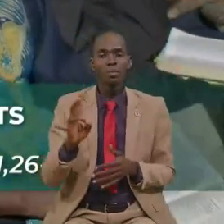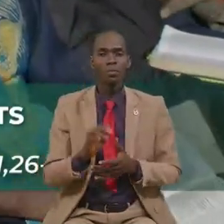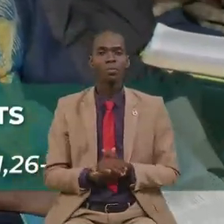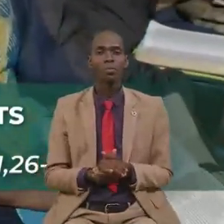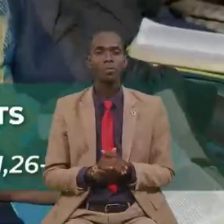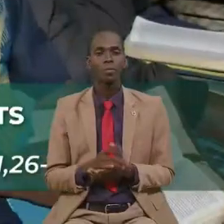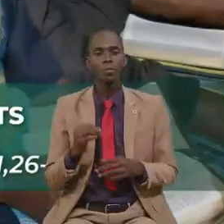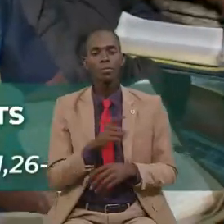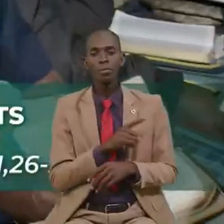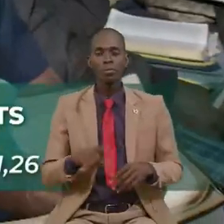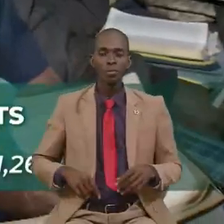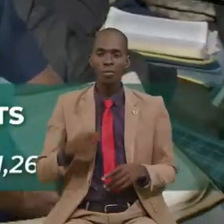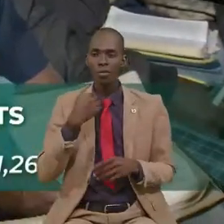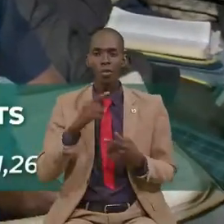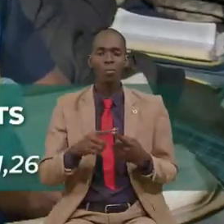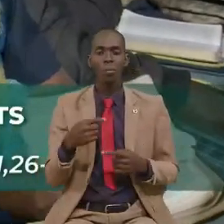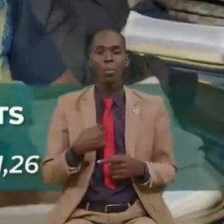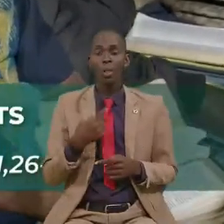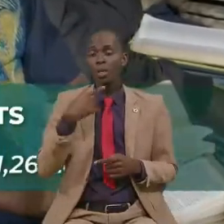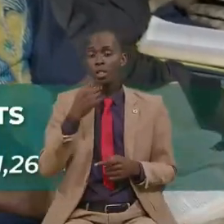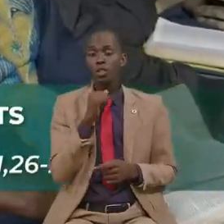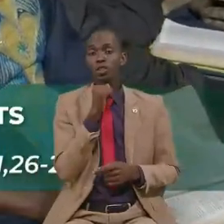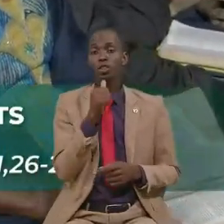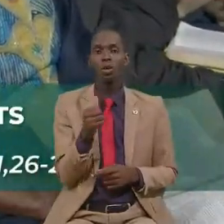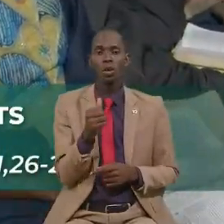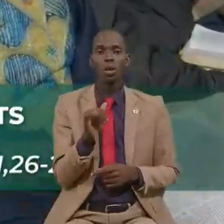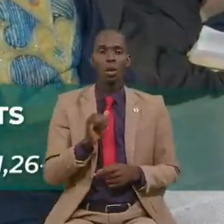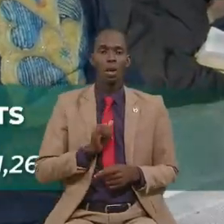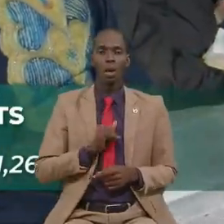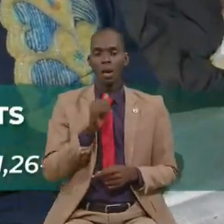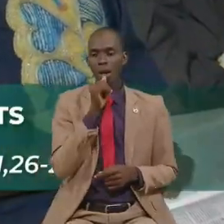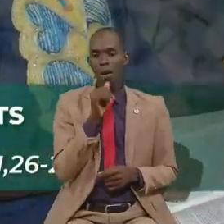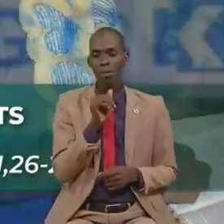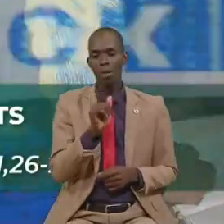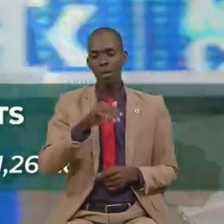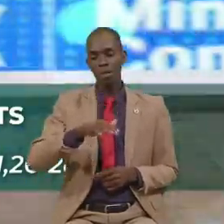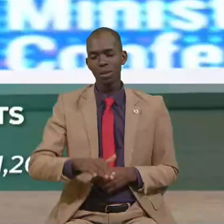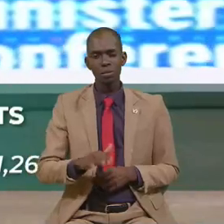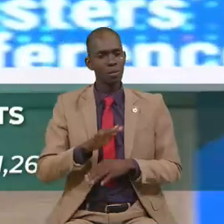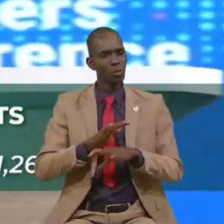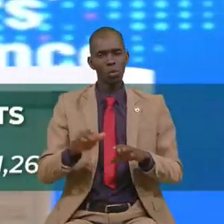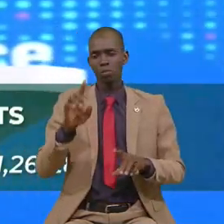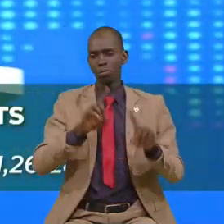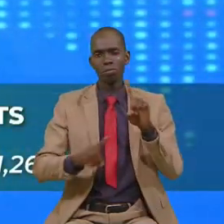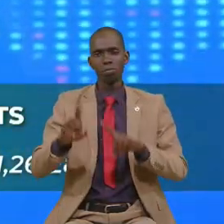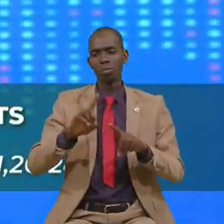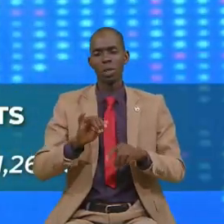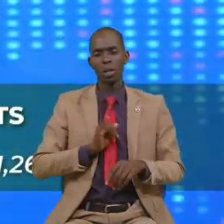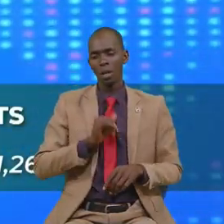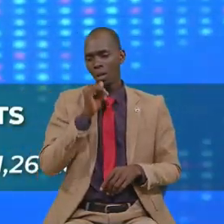unto me, say not, I am a child. Say not, I don't